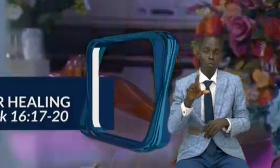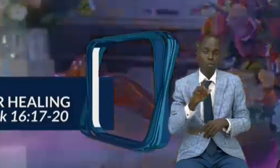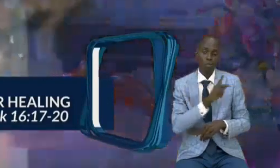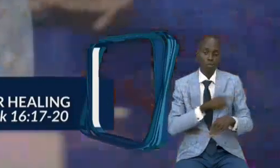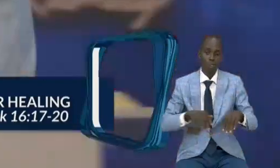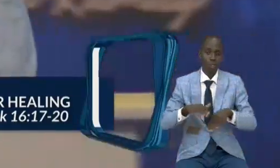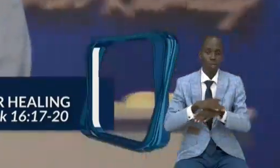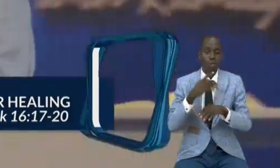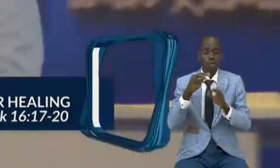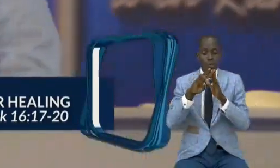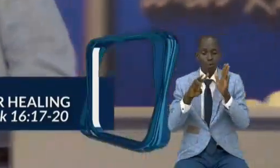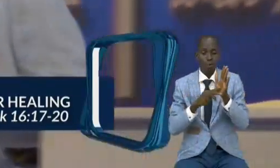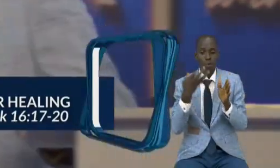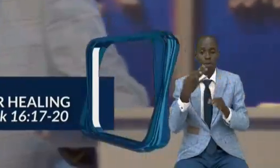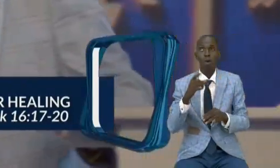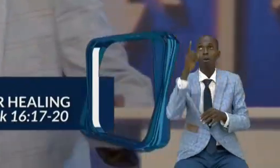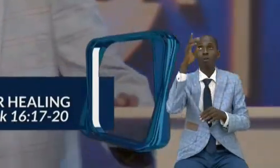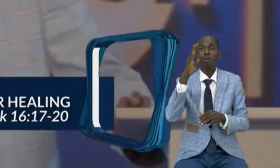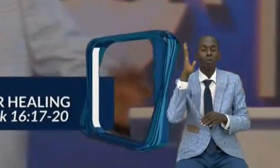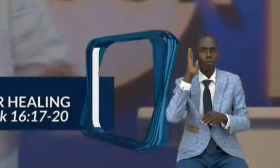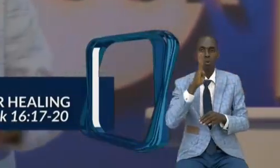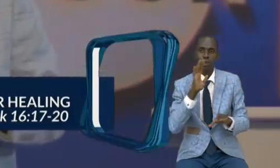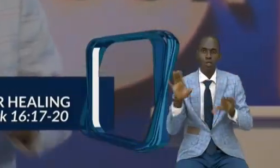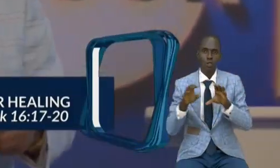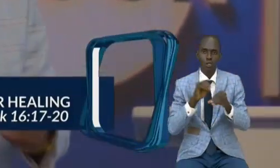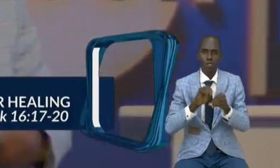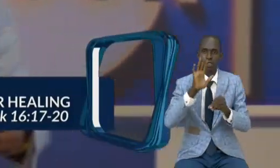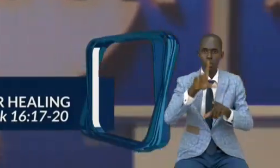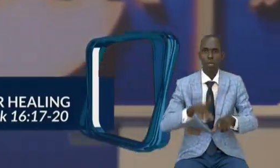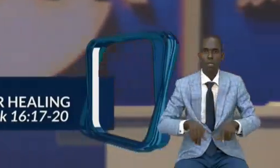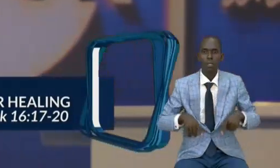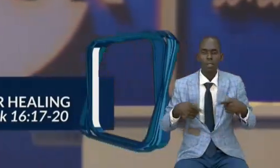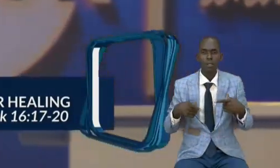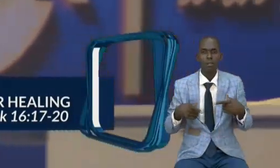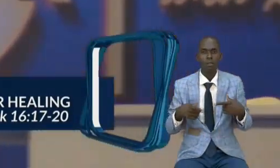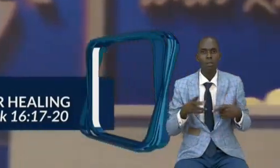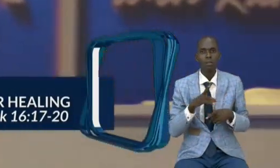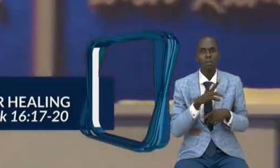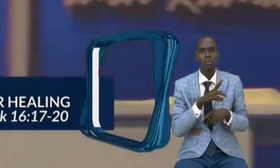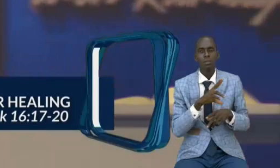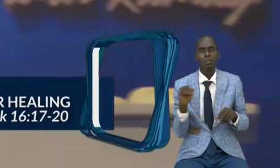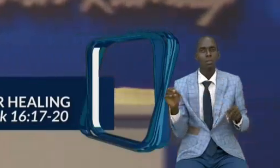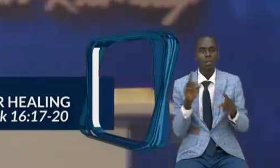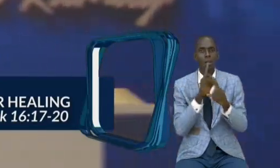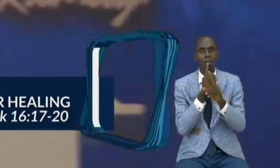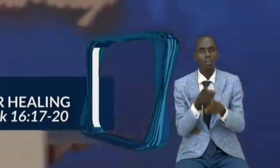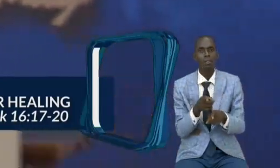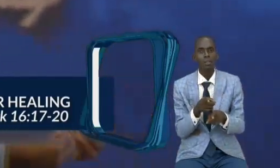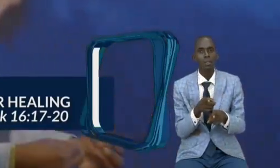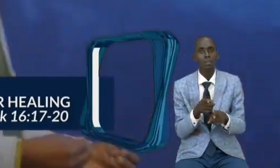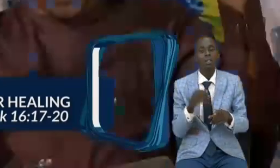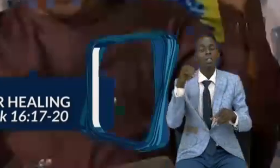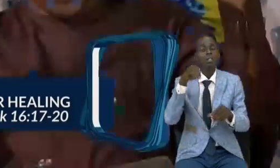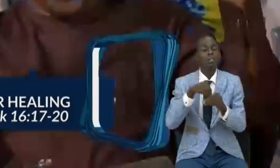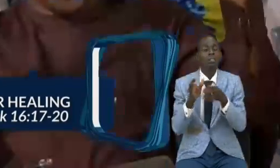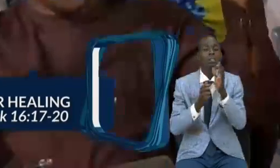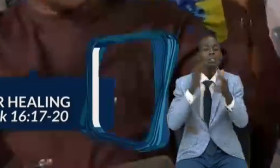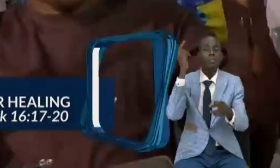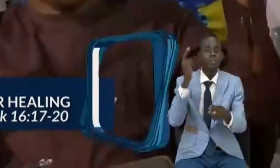the will of God will be done in your life. I was waiting for a global choir. Amen.